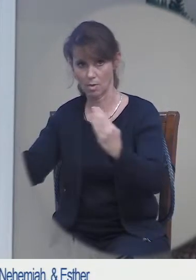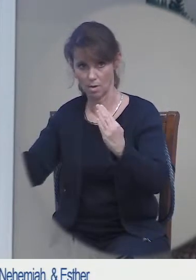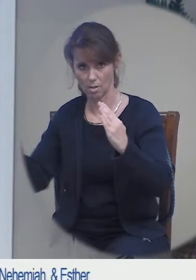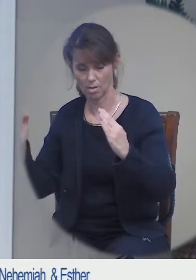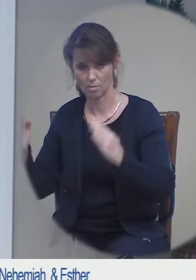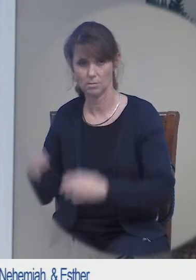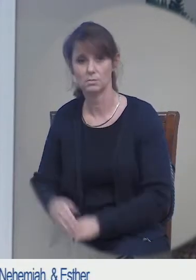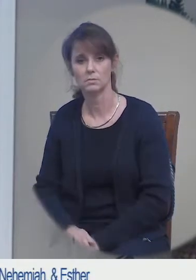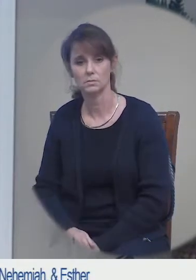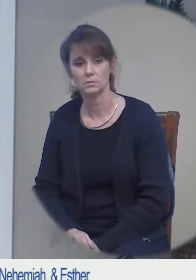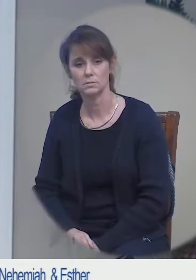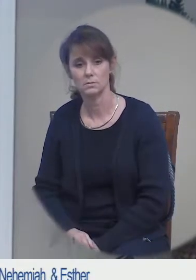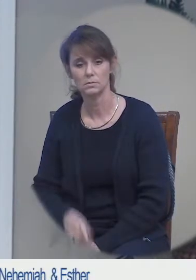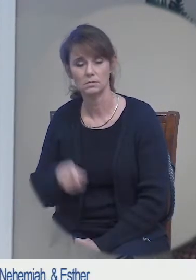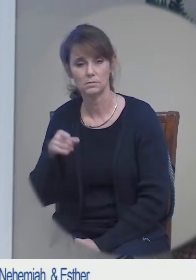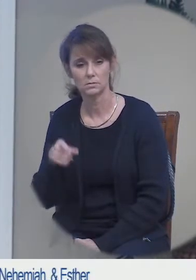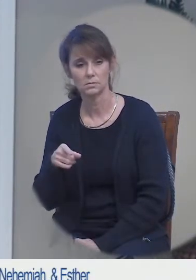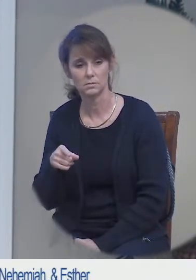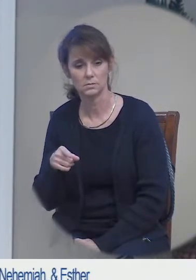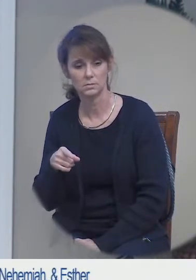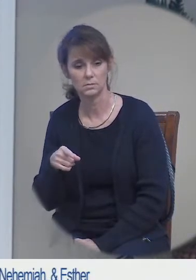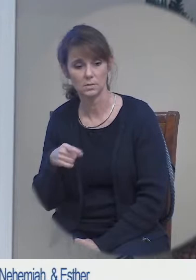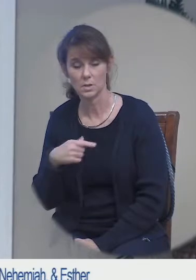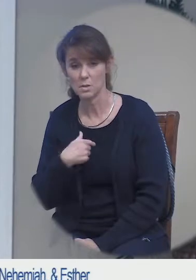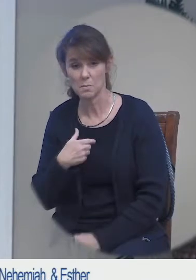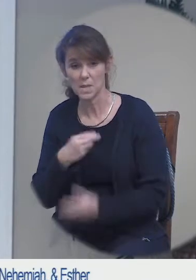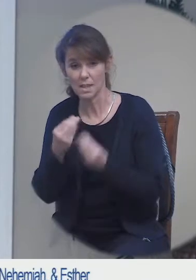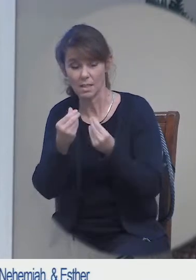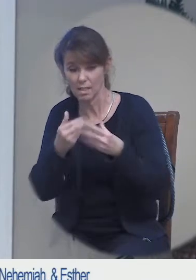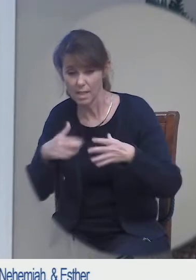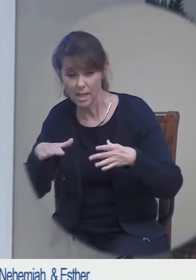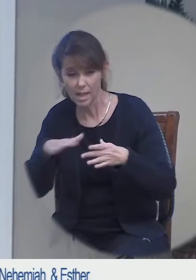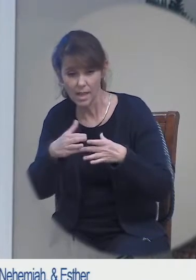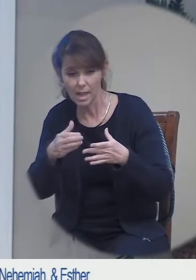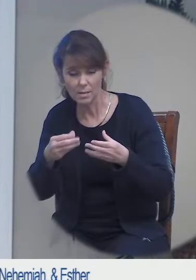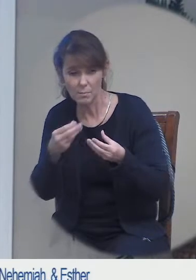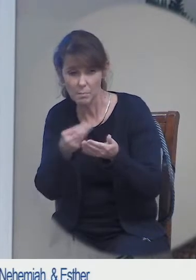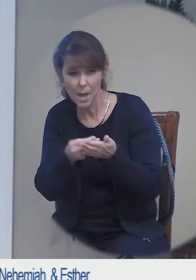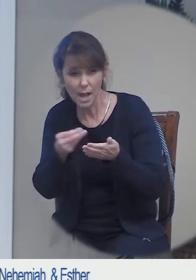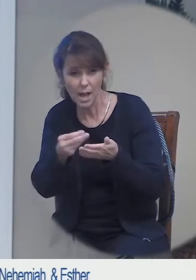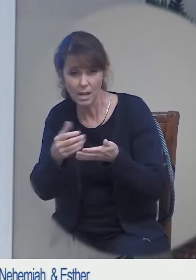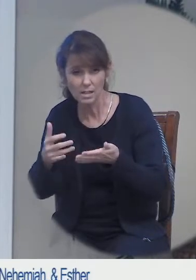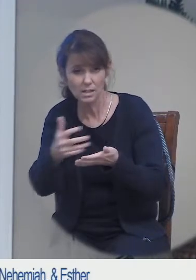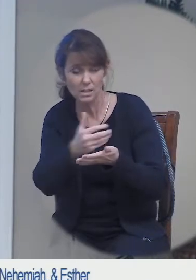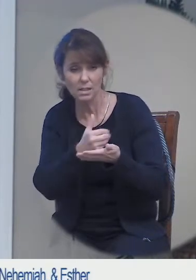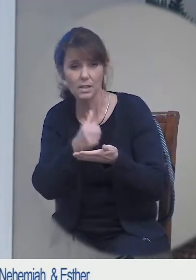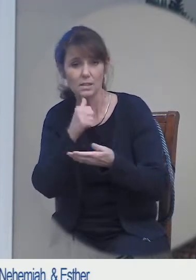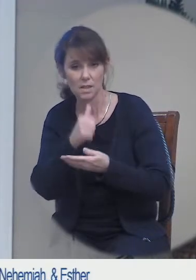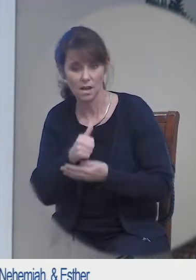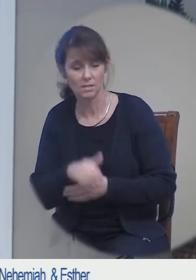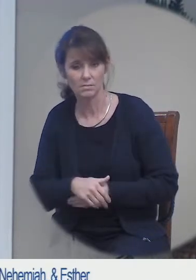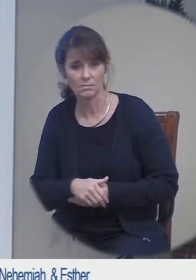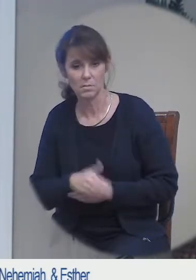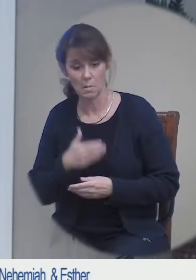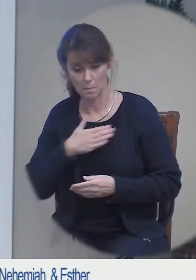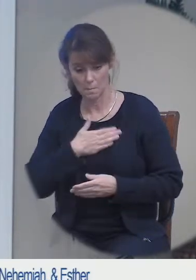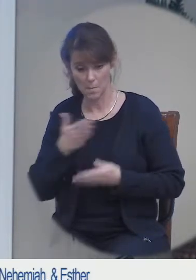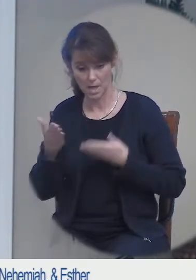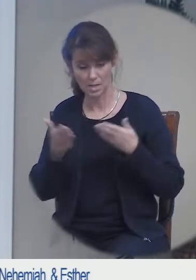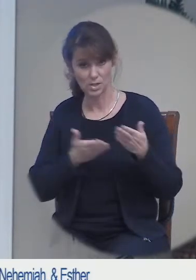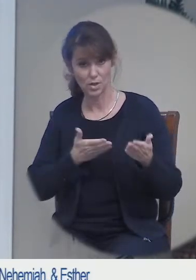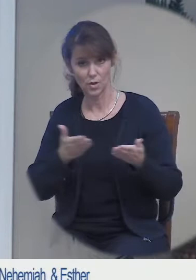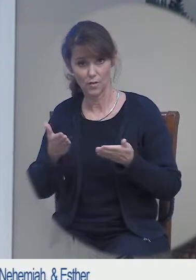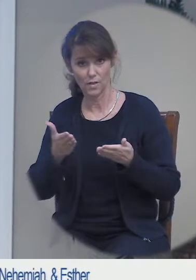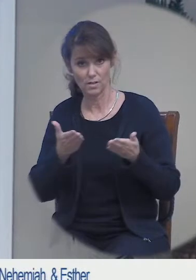wall. He said in verse 16, I didn't buy any land, and all my servants I dedicated to building the wall. And